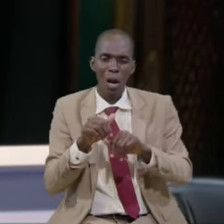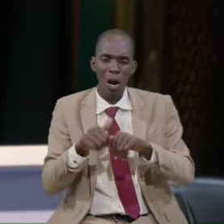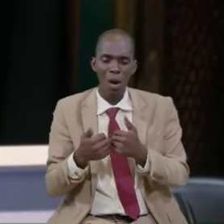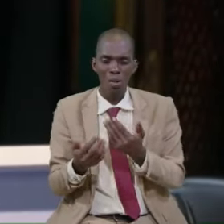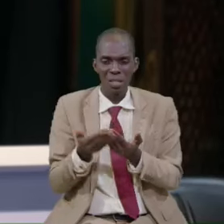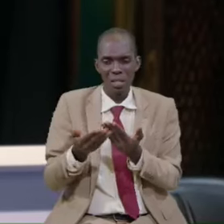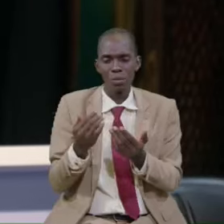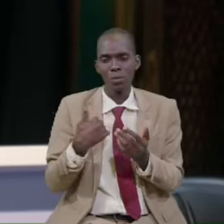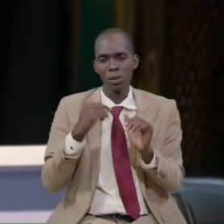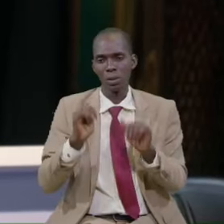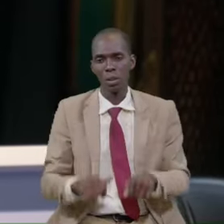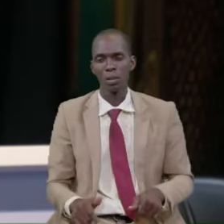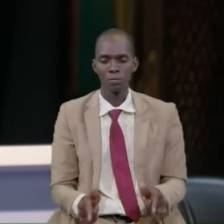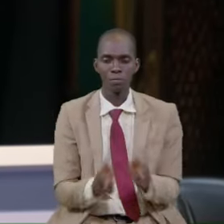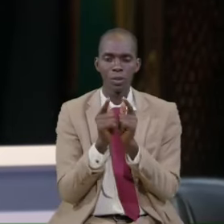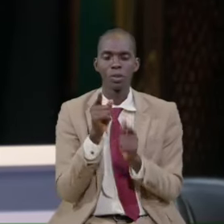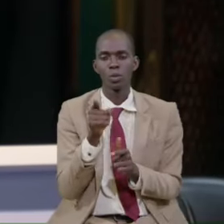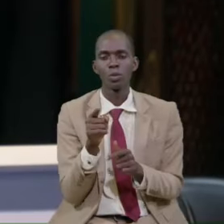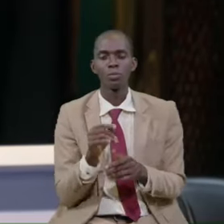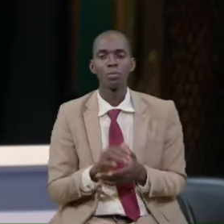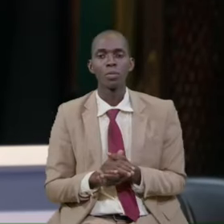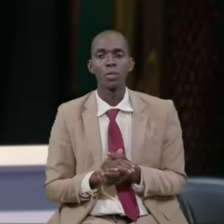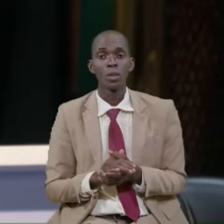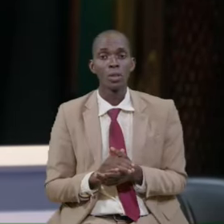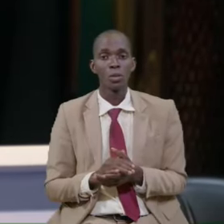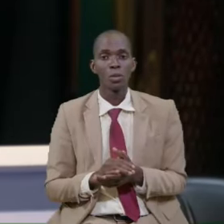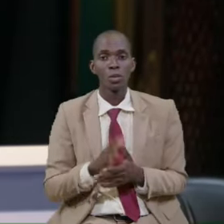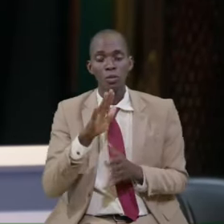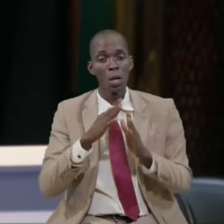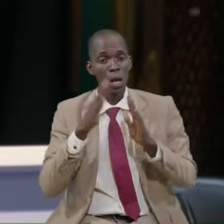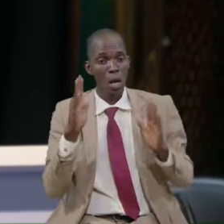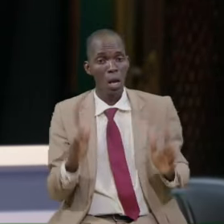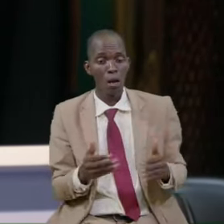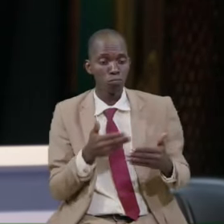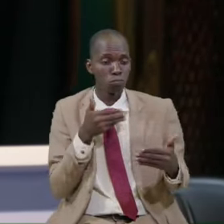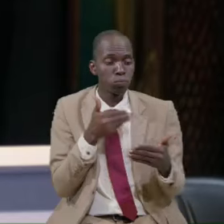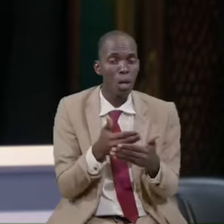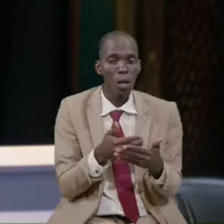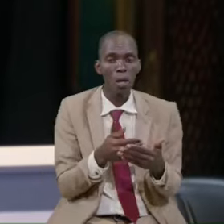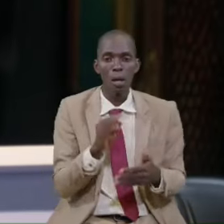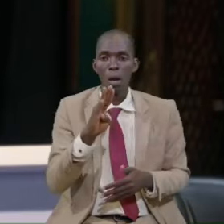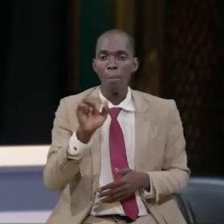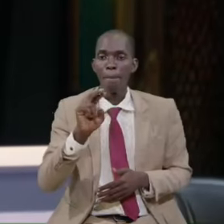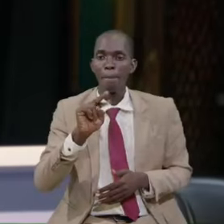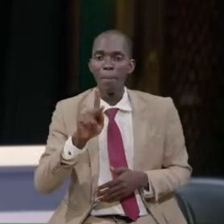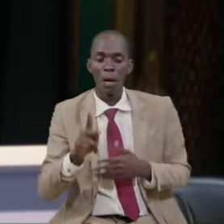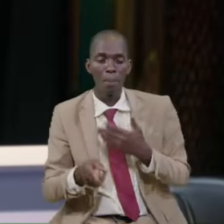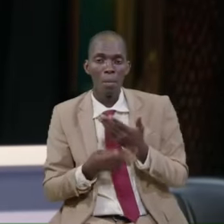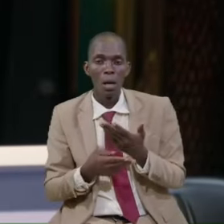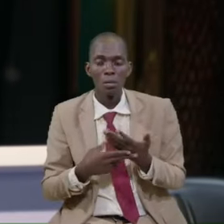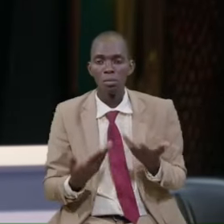If your house is near the bus stop or near the market or near the tap, the public tap, you let us